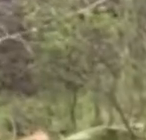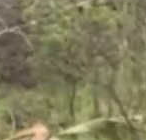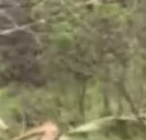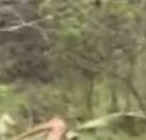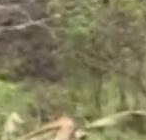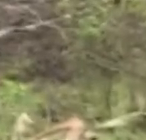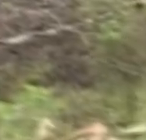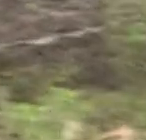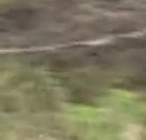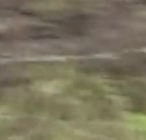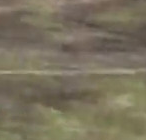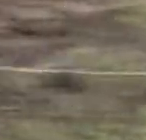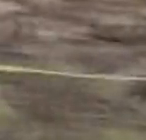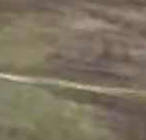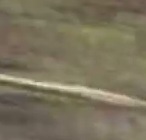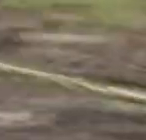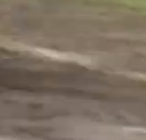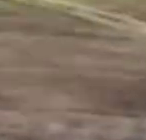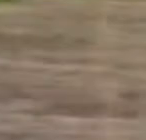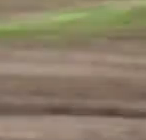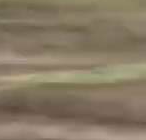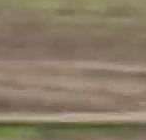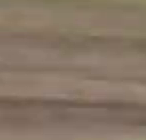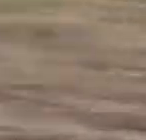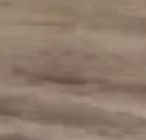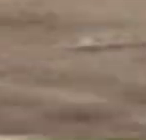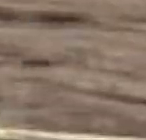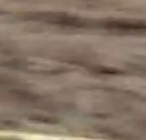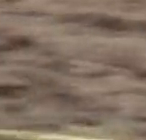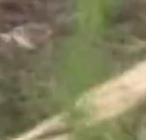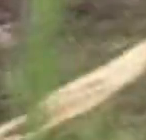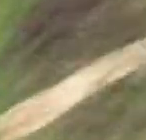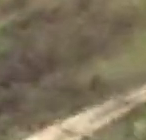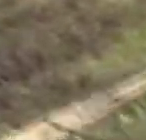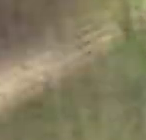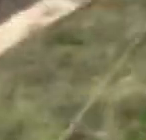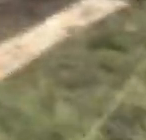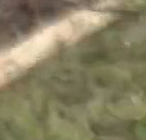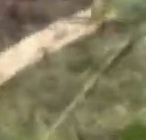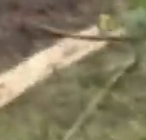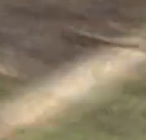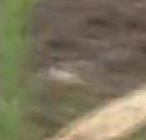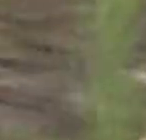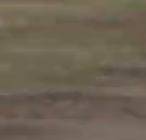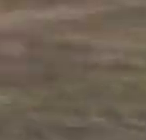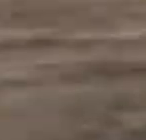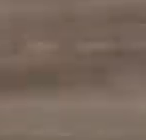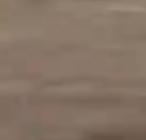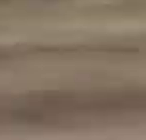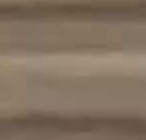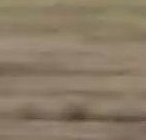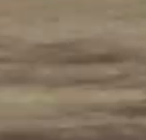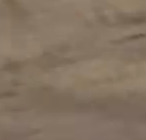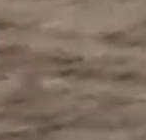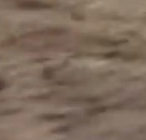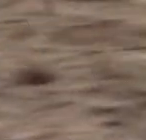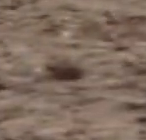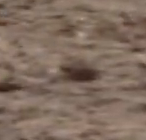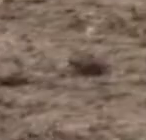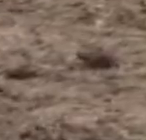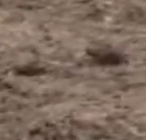tipped to vanquish his opponents with relative ease, Varji faces a test of nerves and skills as he will be